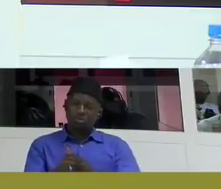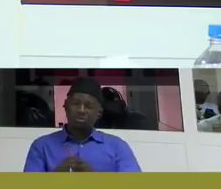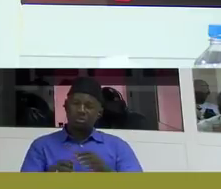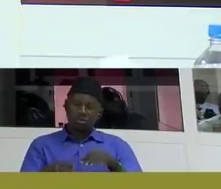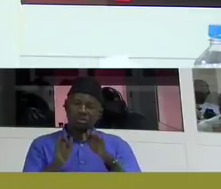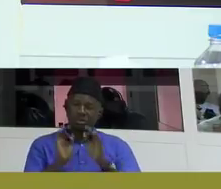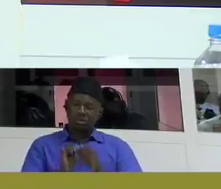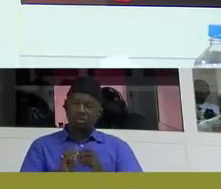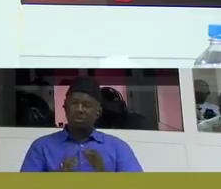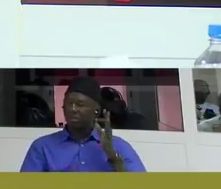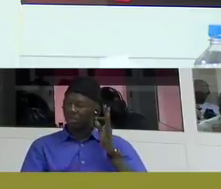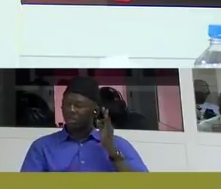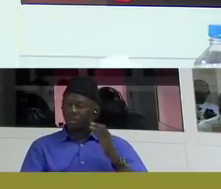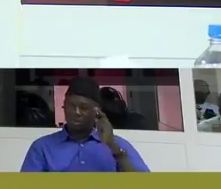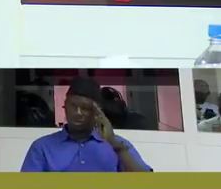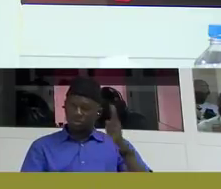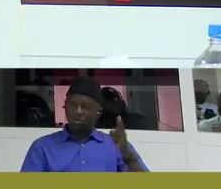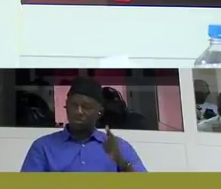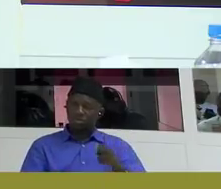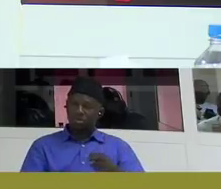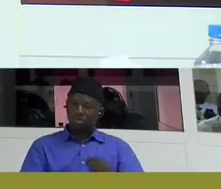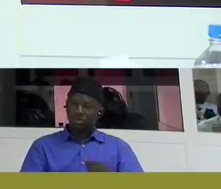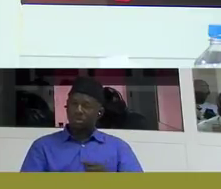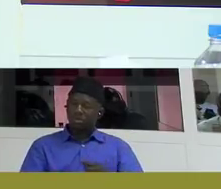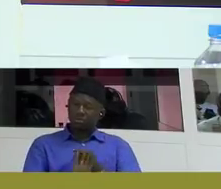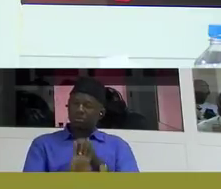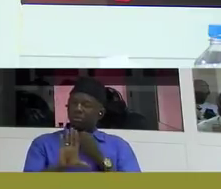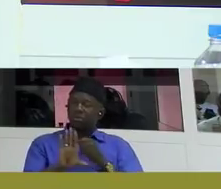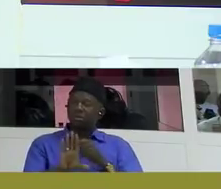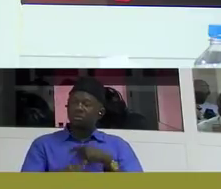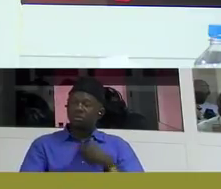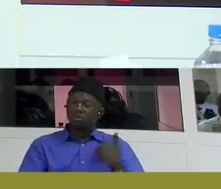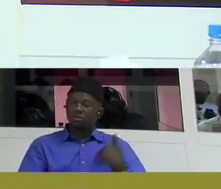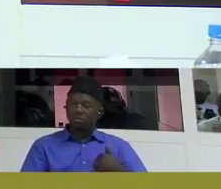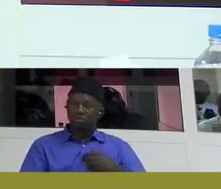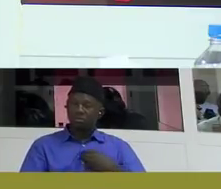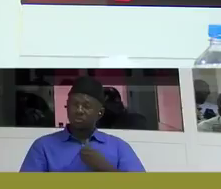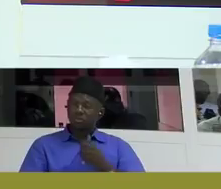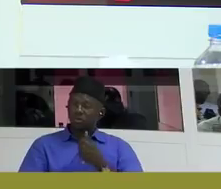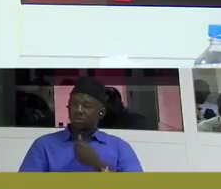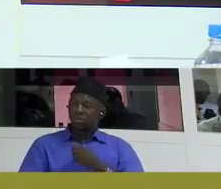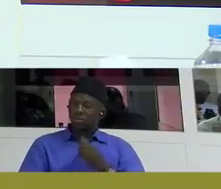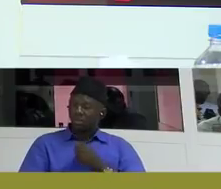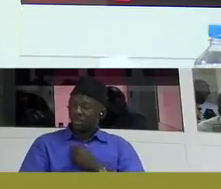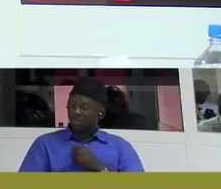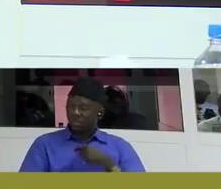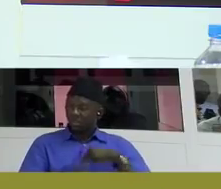him from people who threatened her in the hotel.